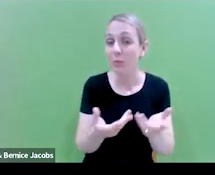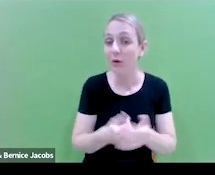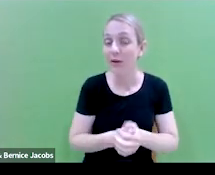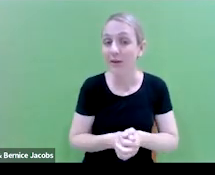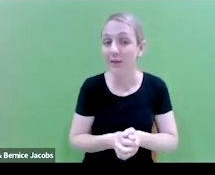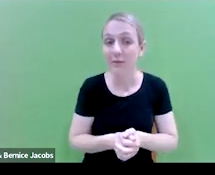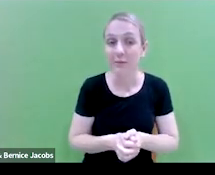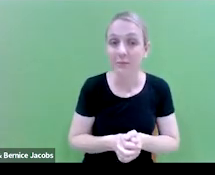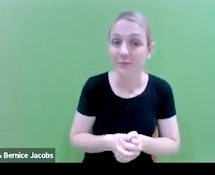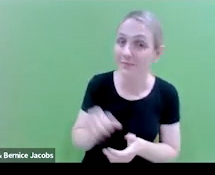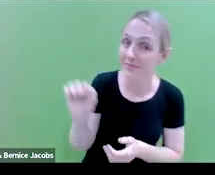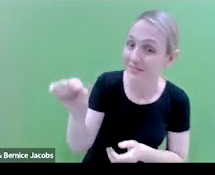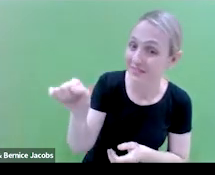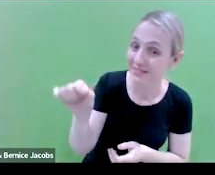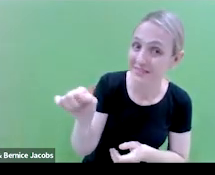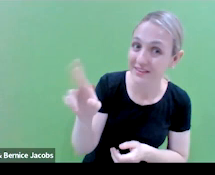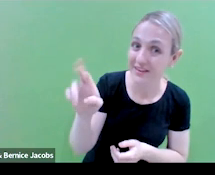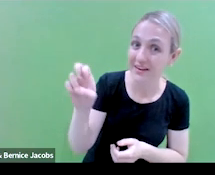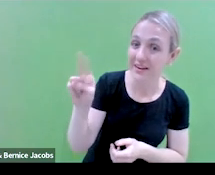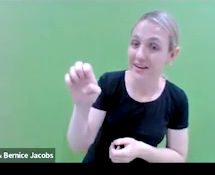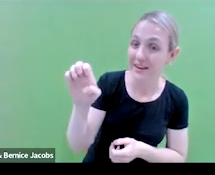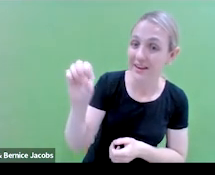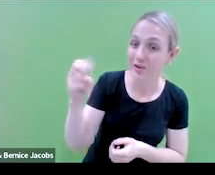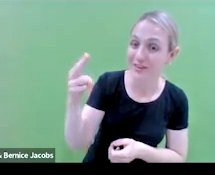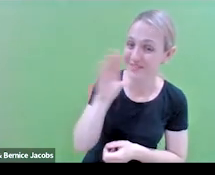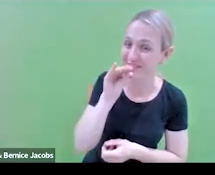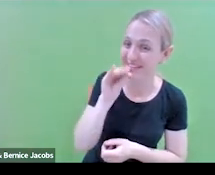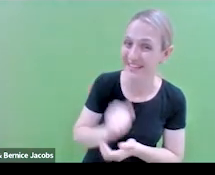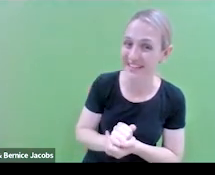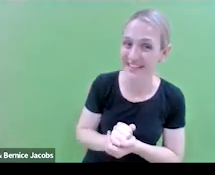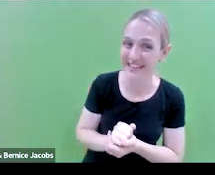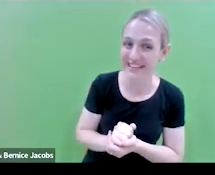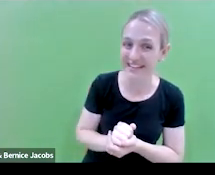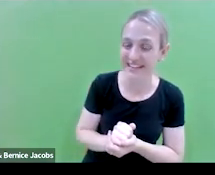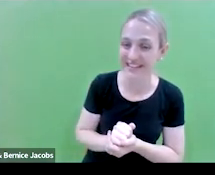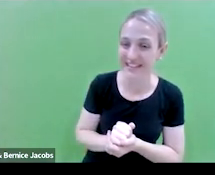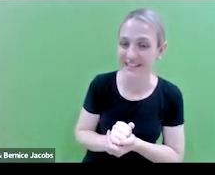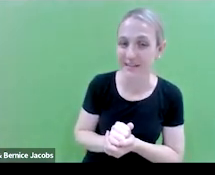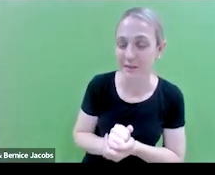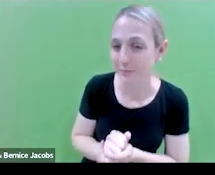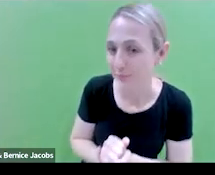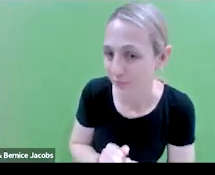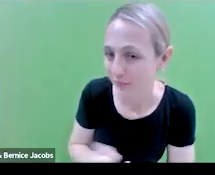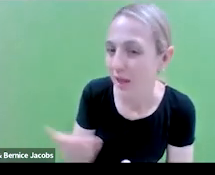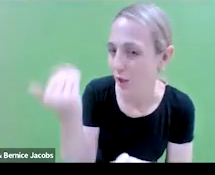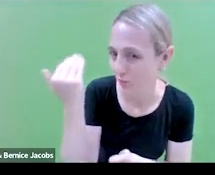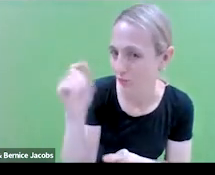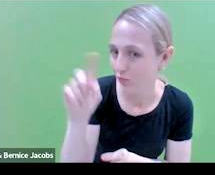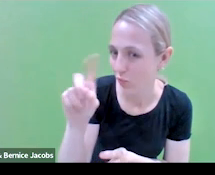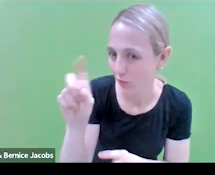Yes. Hi, guys. It's Ranesh speaking. So I'd just like to come in on the two previous questions, if I